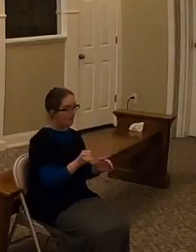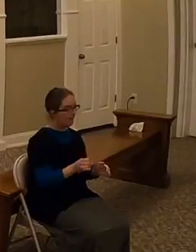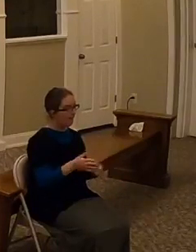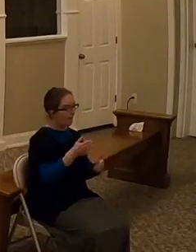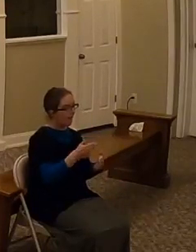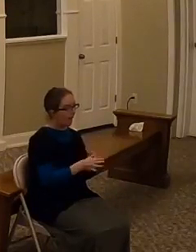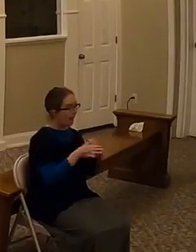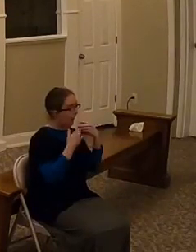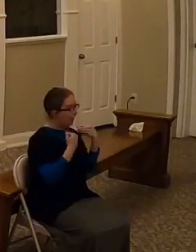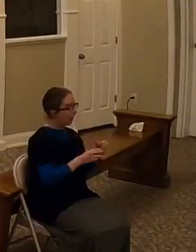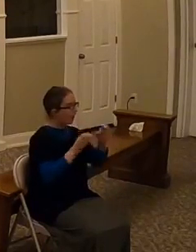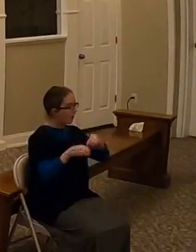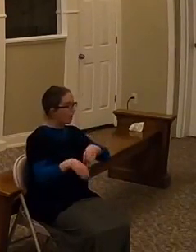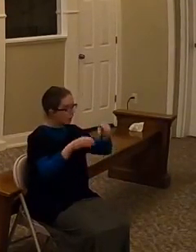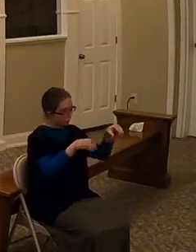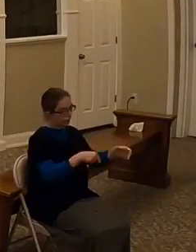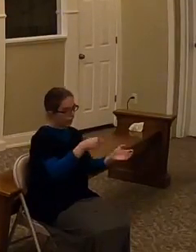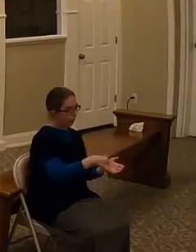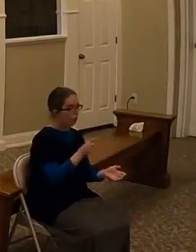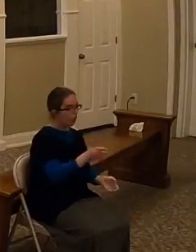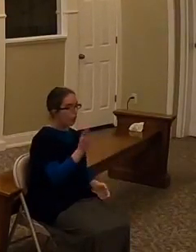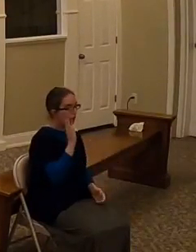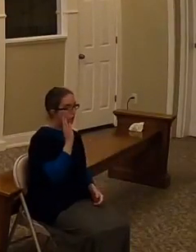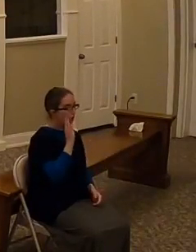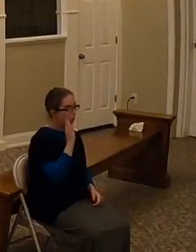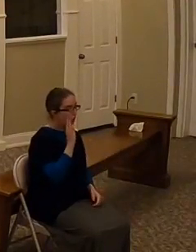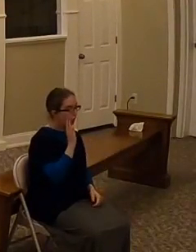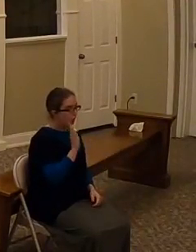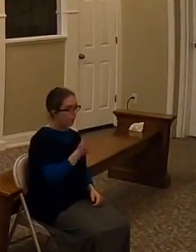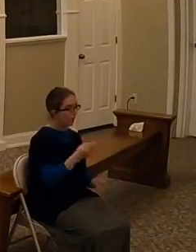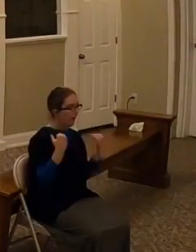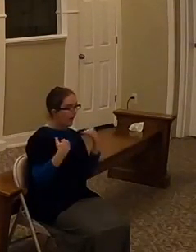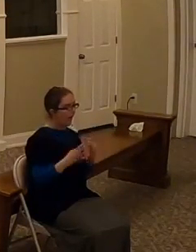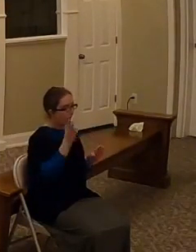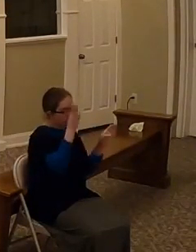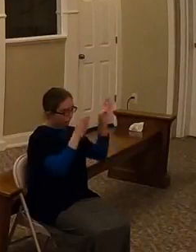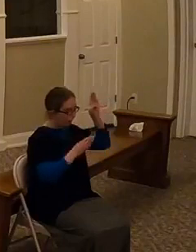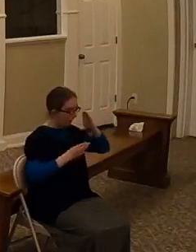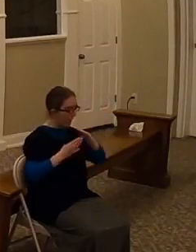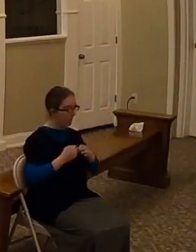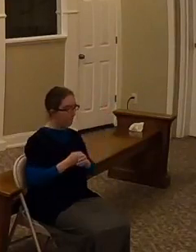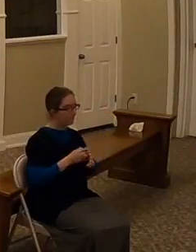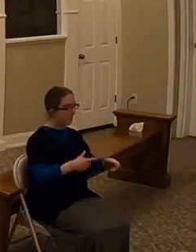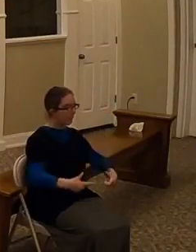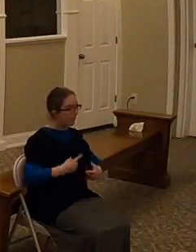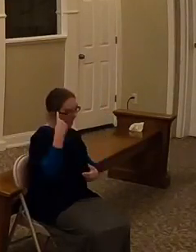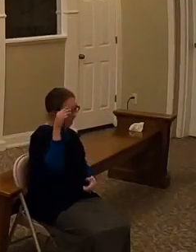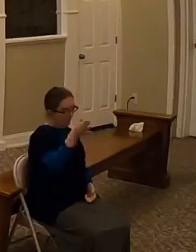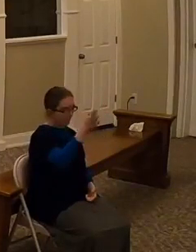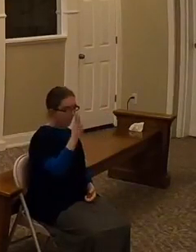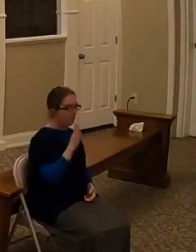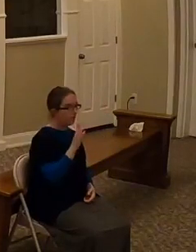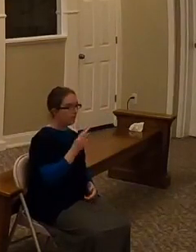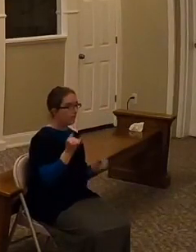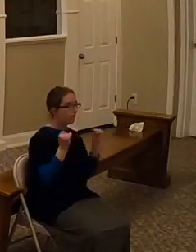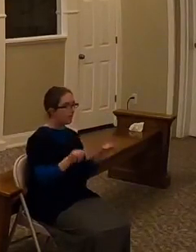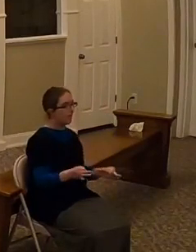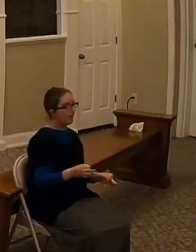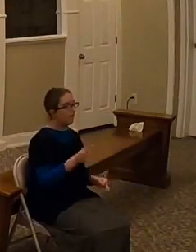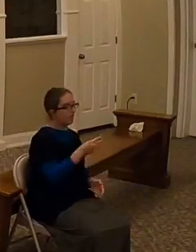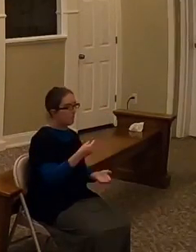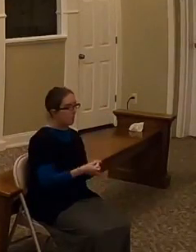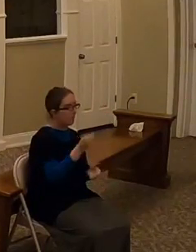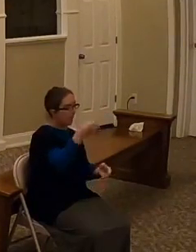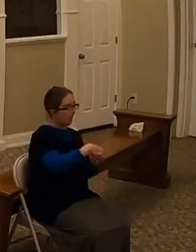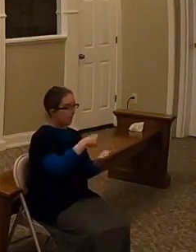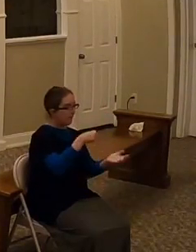kind of half-heartedly do this, you're going to struggle the whole time you're trying to live for God. Yes, sir. But if you